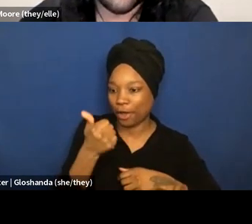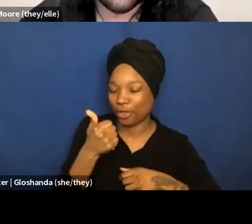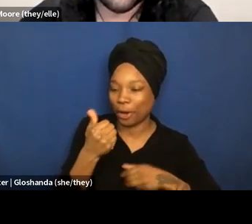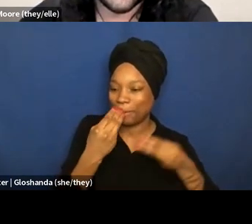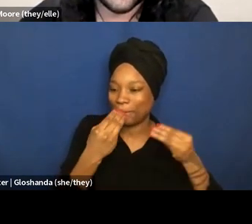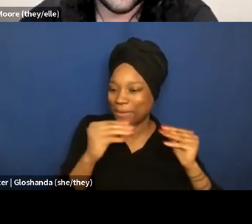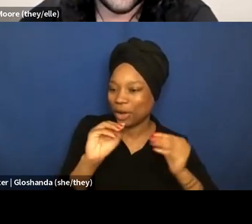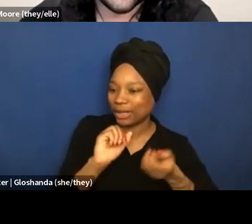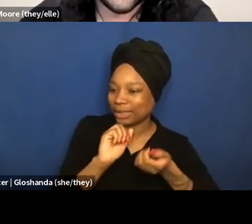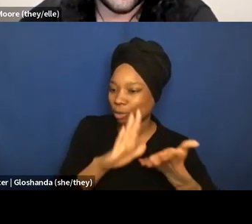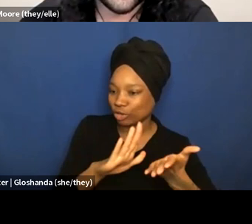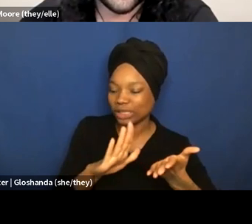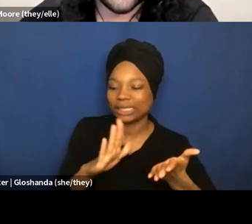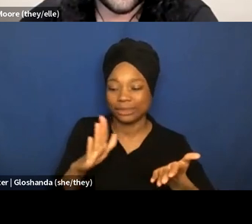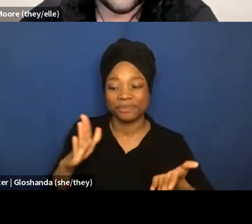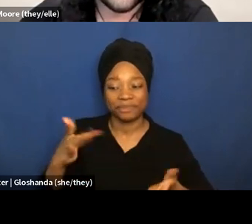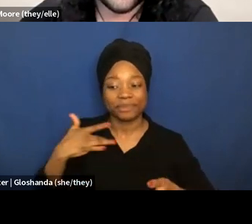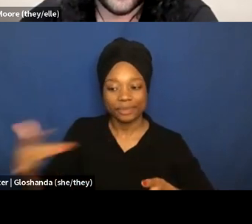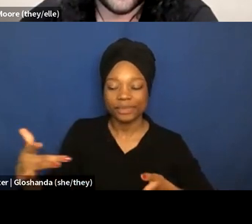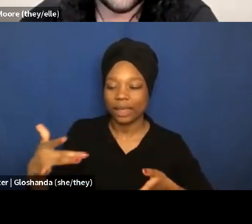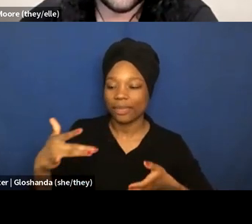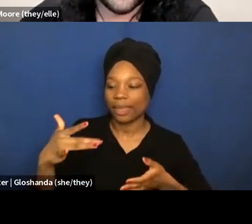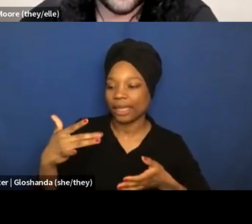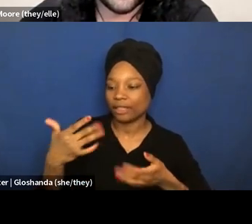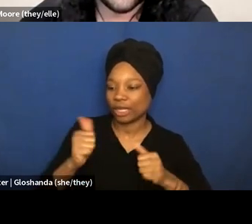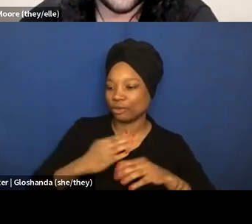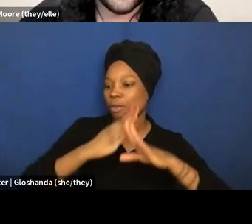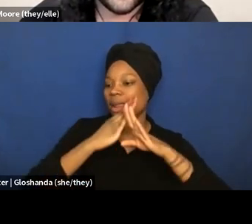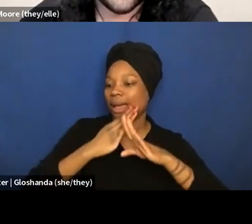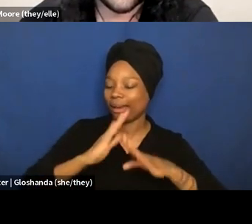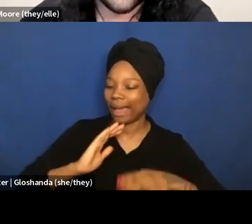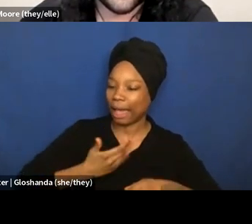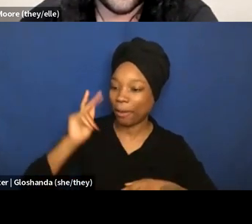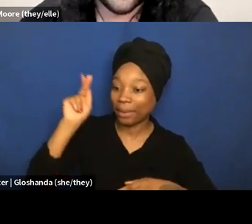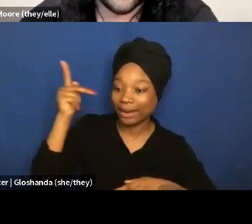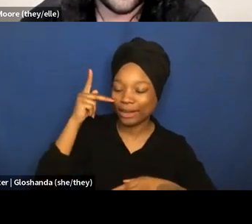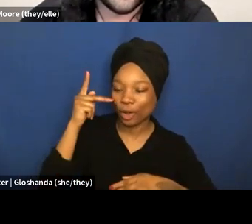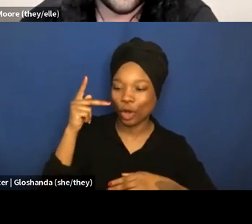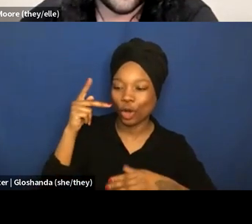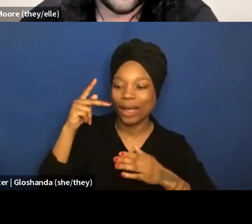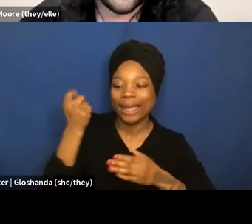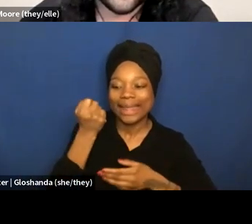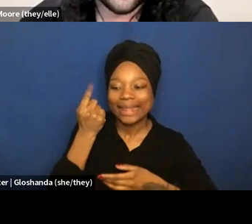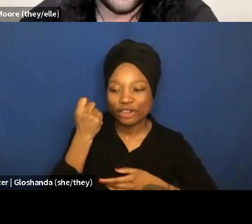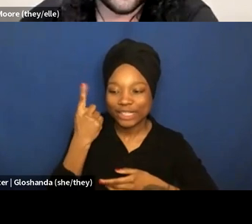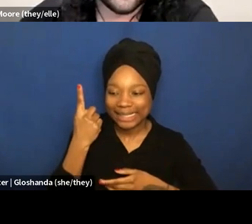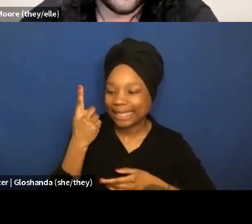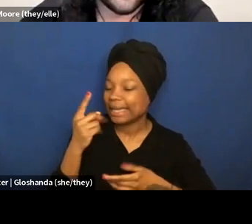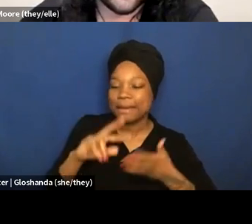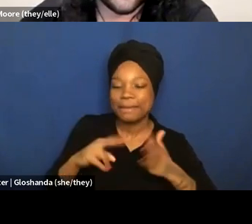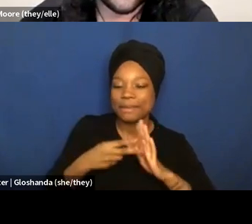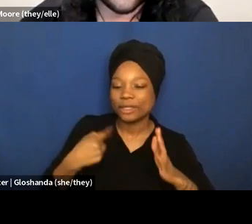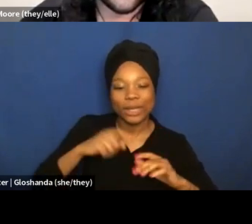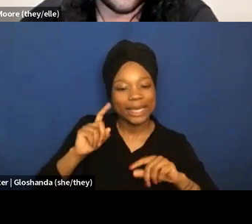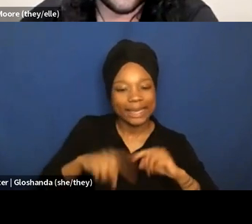copying out of political literacy that's certainly not helping us get free. So unapologetically